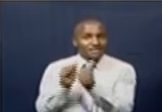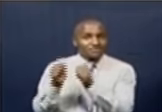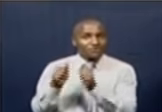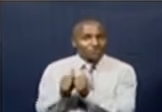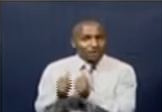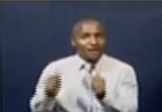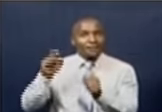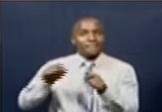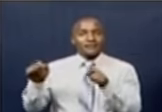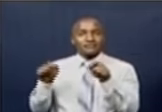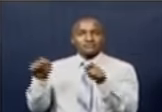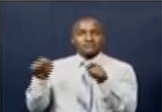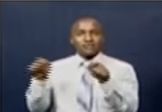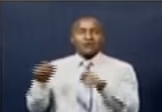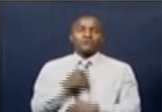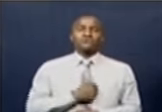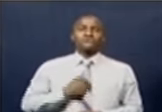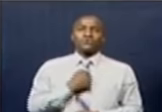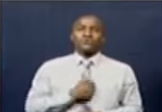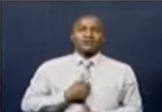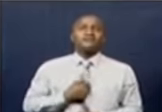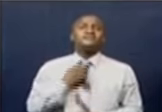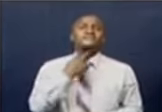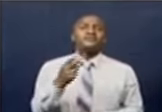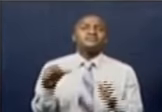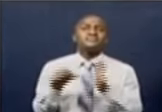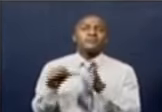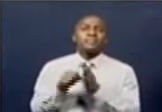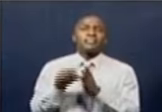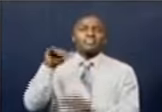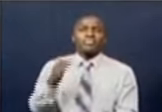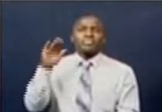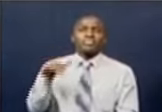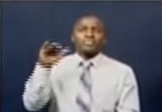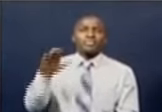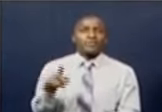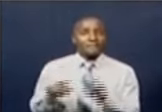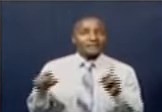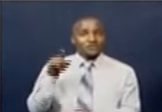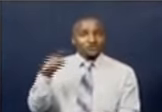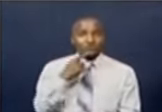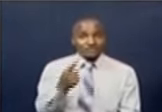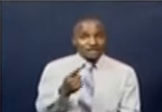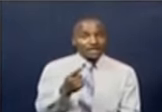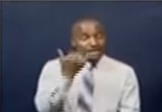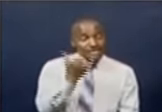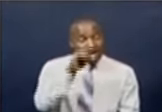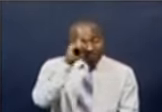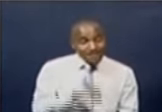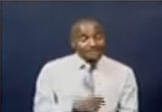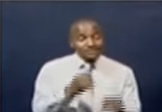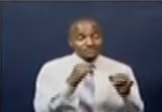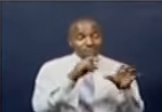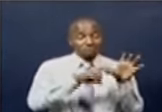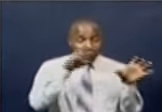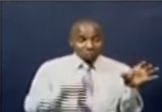to lead. We seem to have network challenges, Moses. But you're saying it's time for who to go home, the